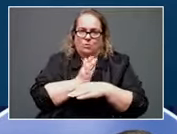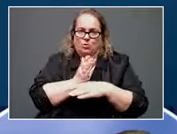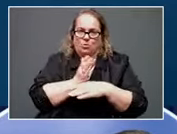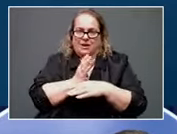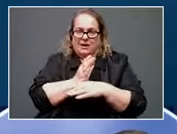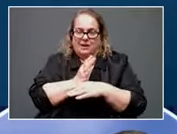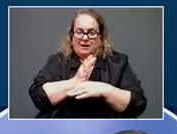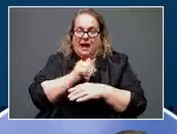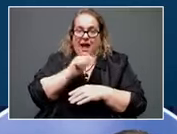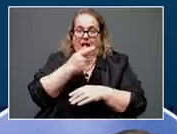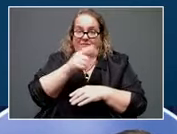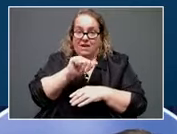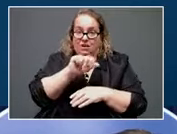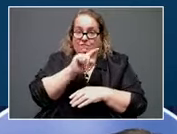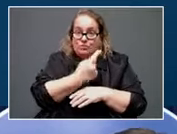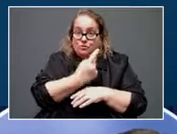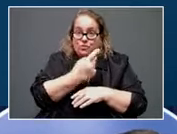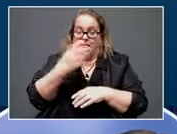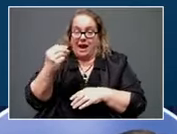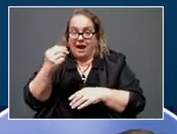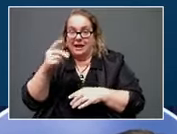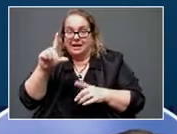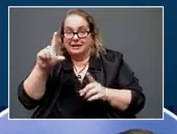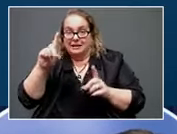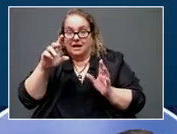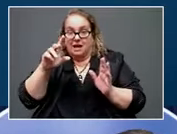hospital. Look, it got under 500. Really, it got under,